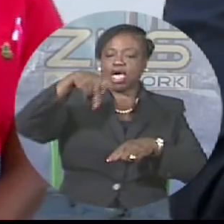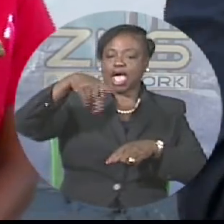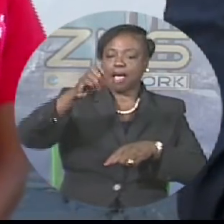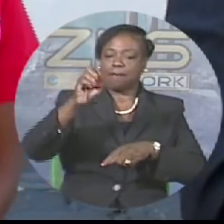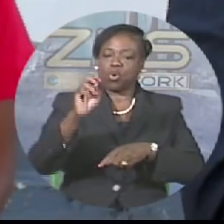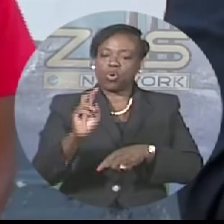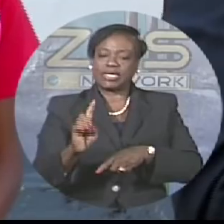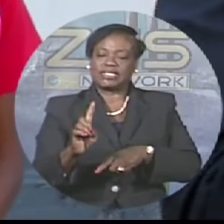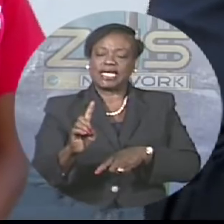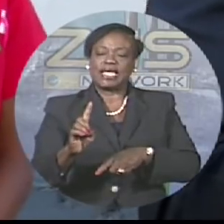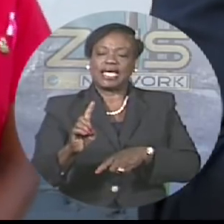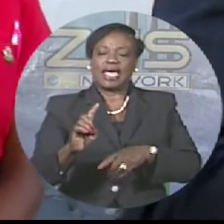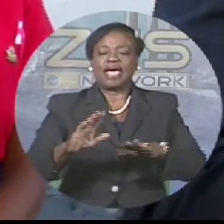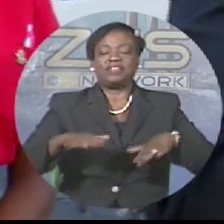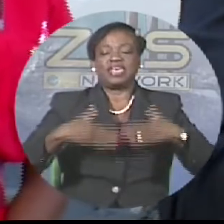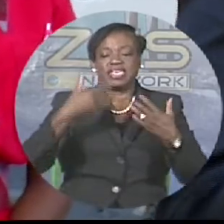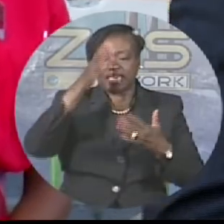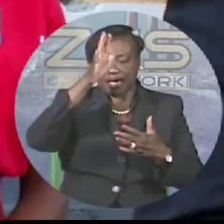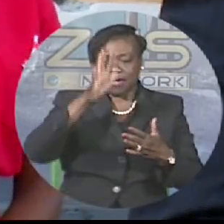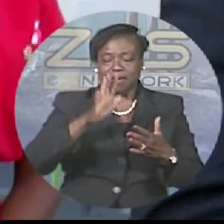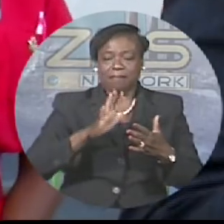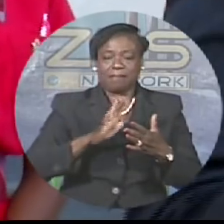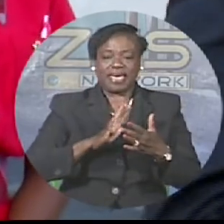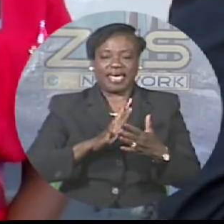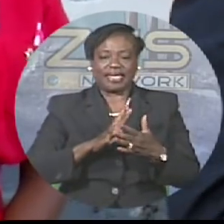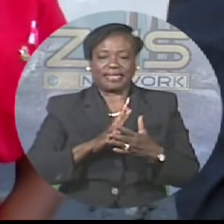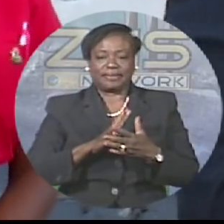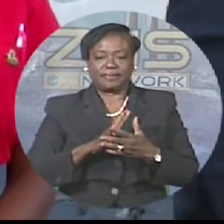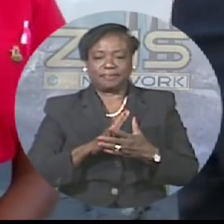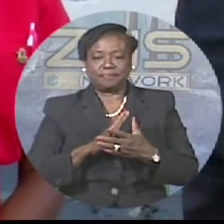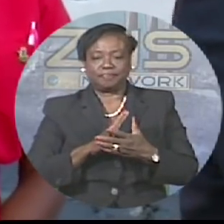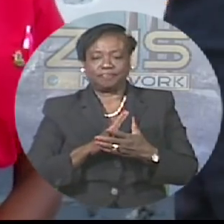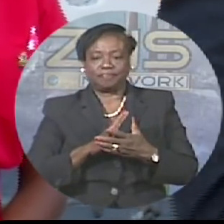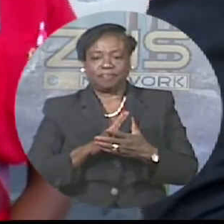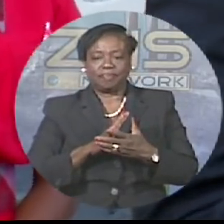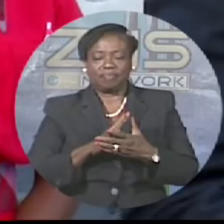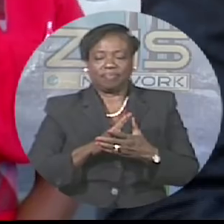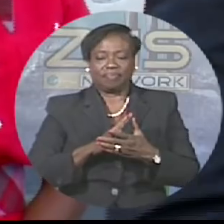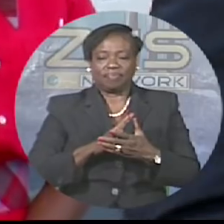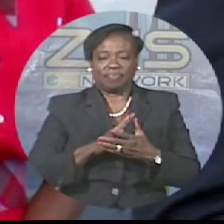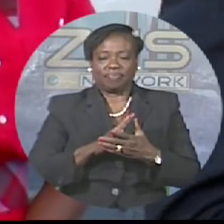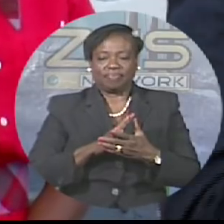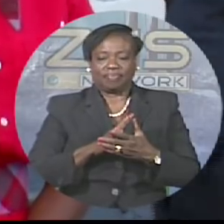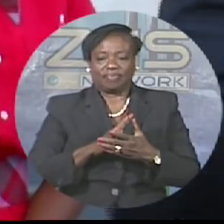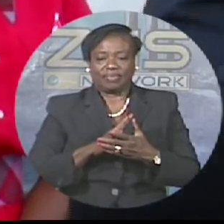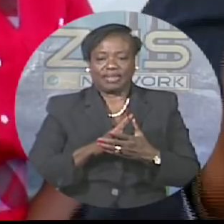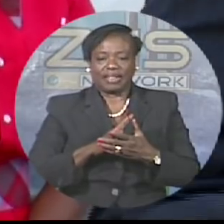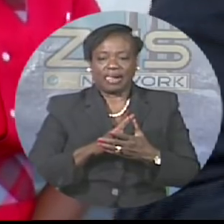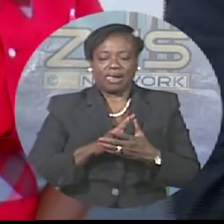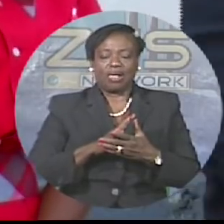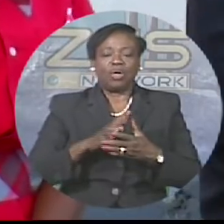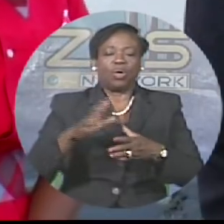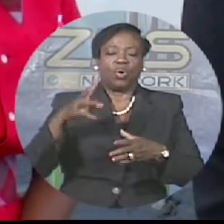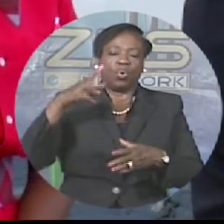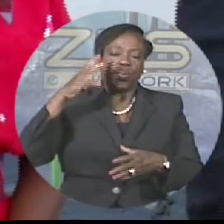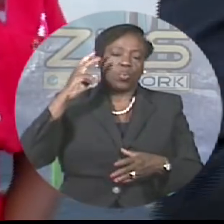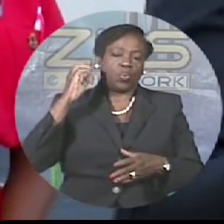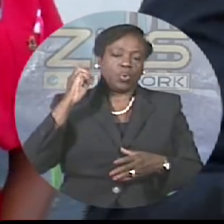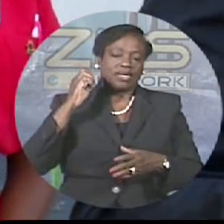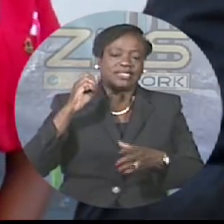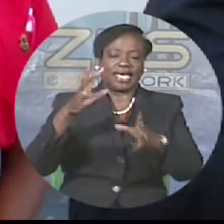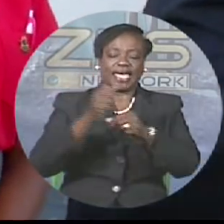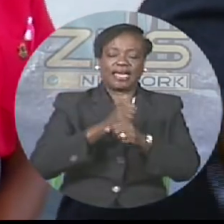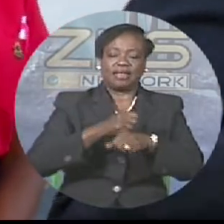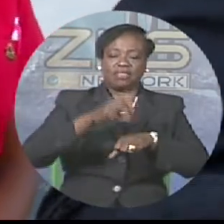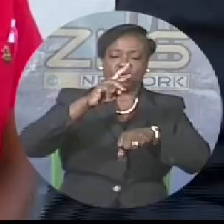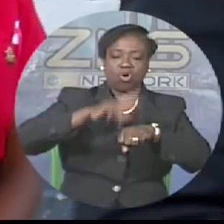like myself would always heed to the women who sat in chairs, and we would accumulate the stones